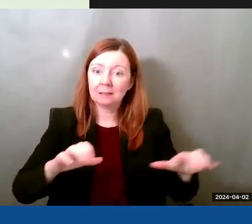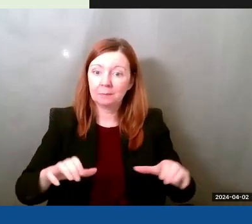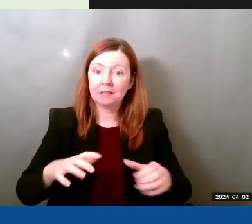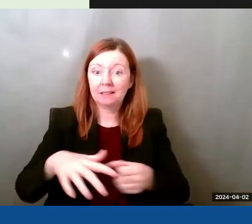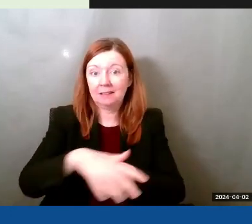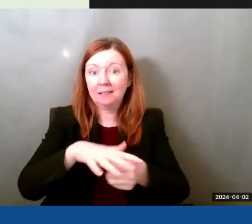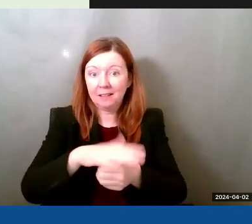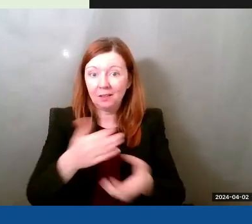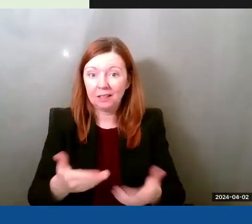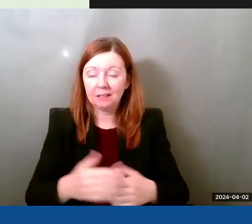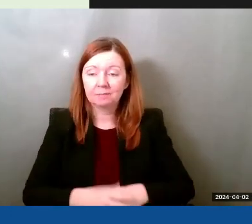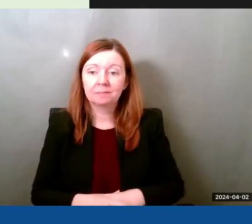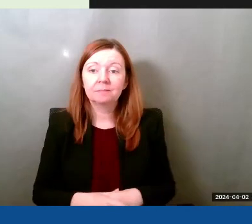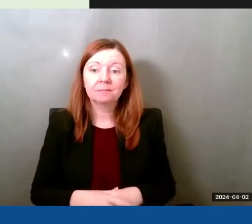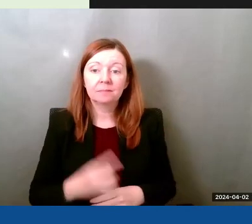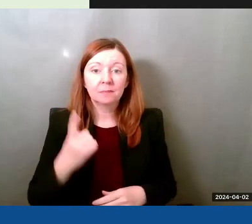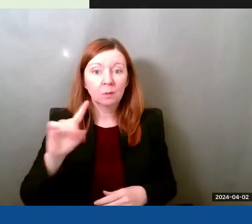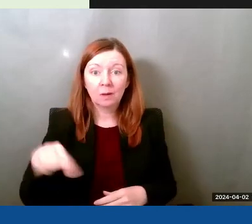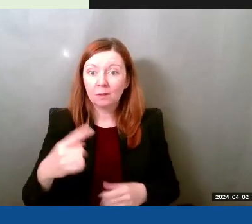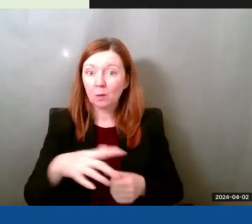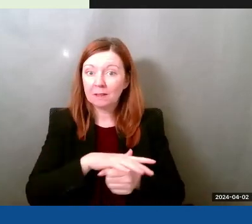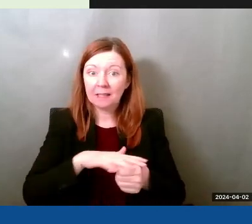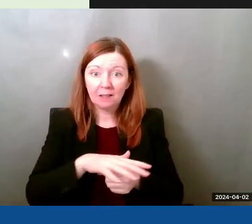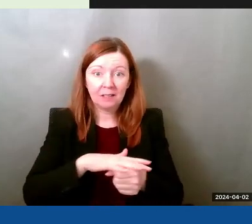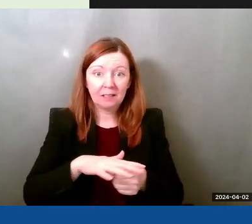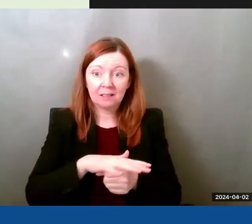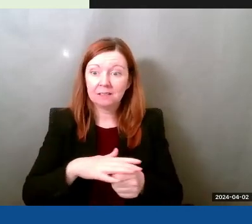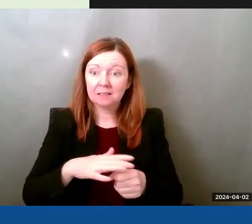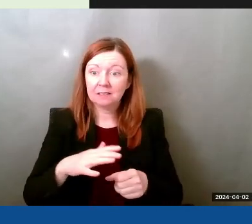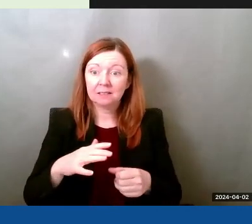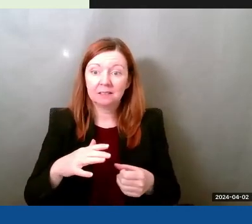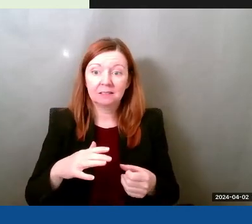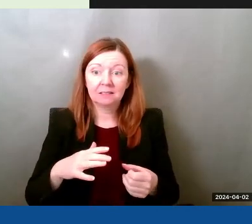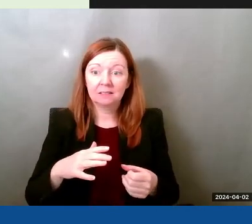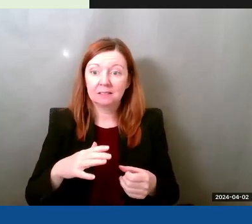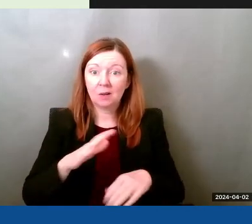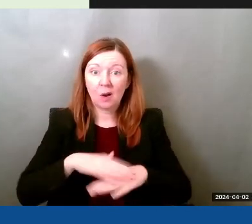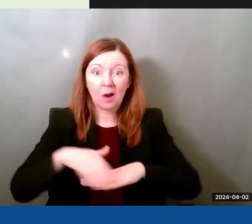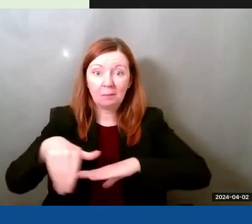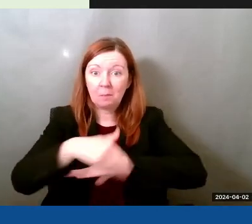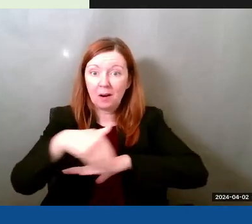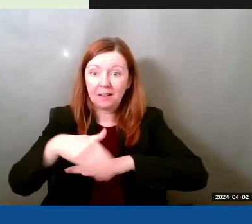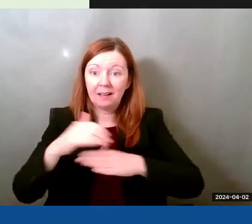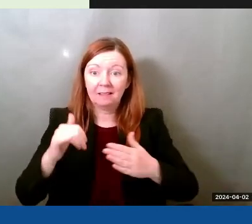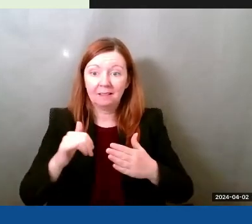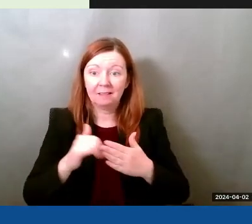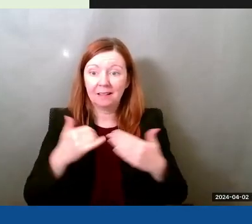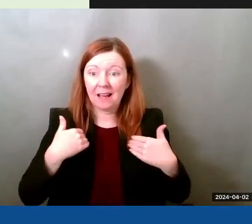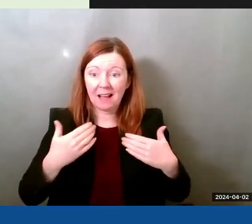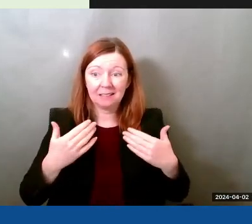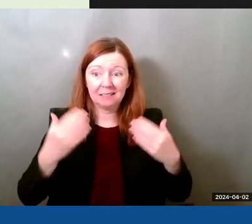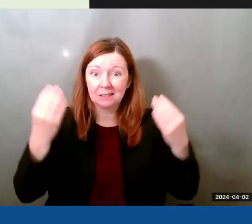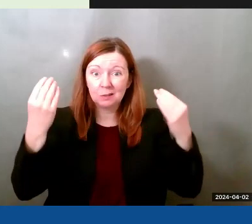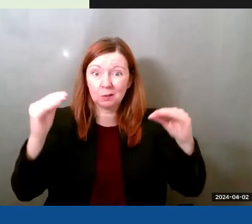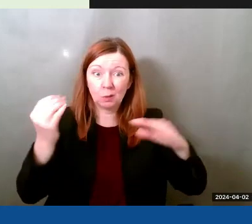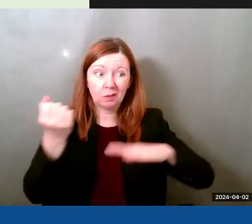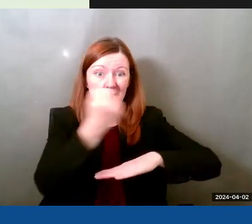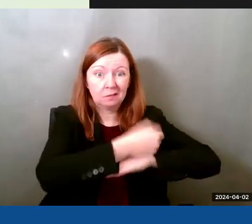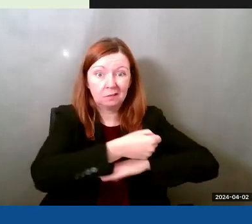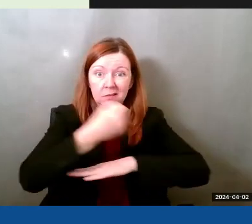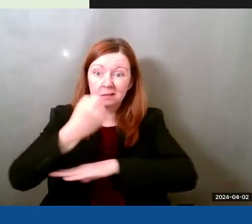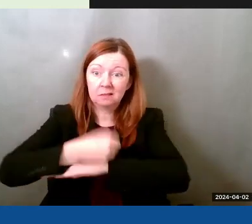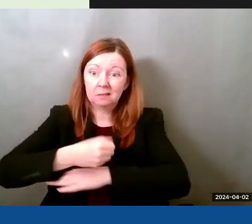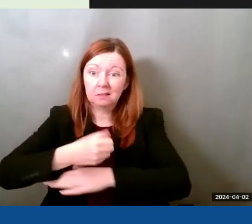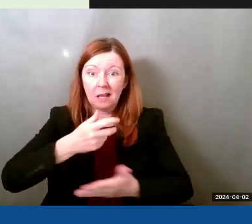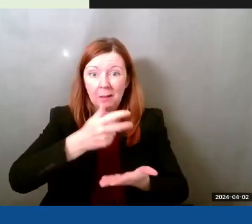the area. It's one of the only areas on Market Street that's got boarded up retail and parking lots that have